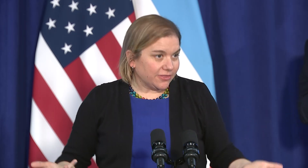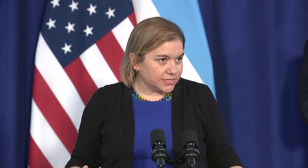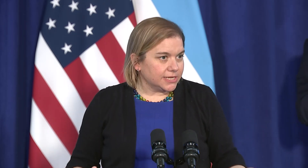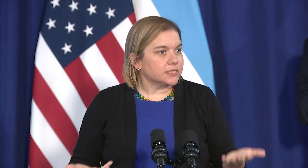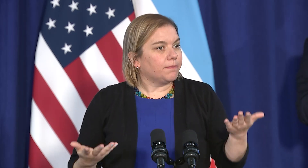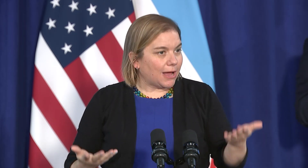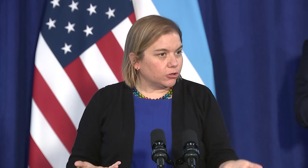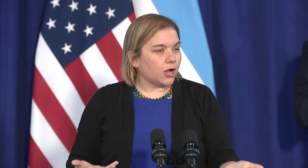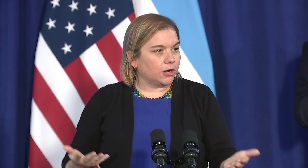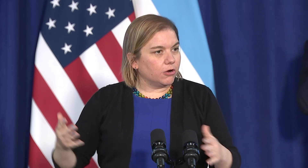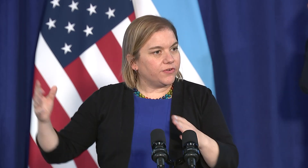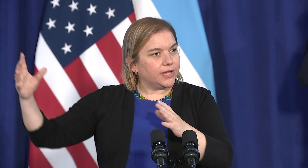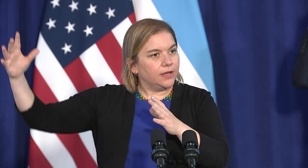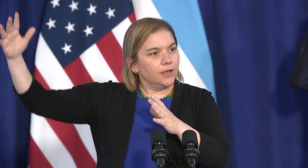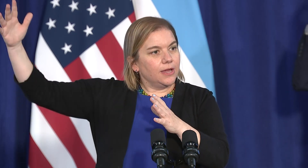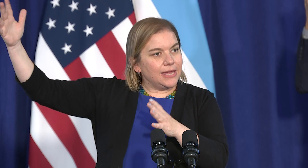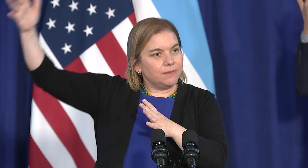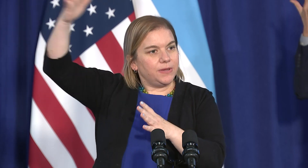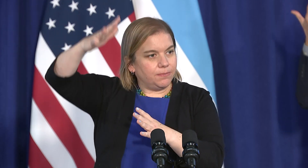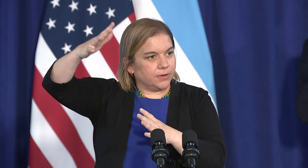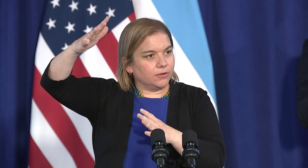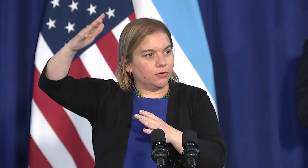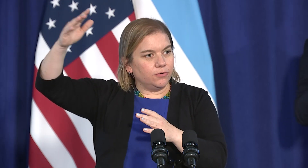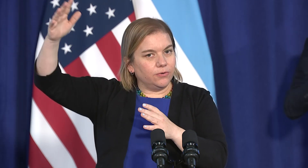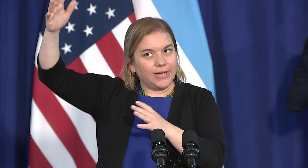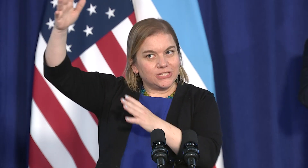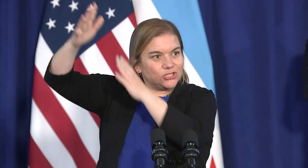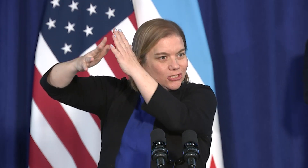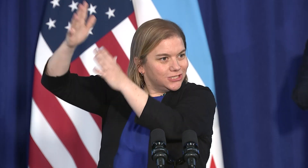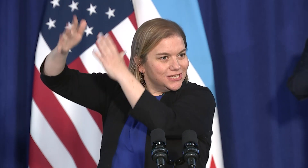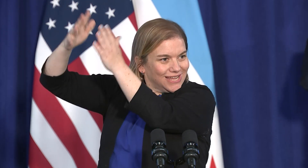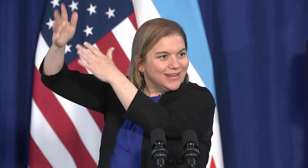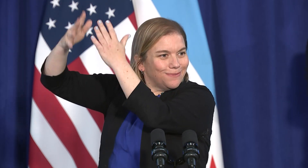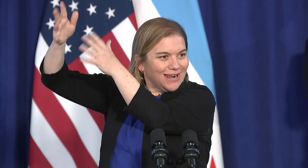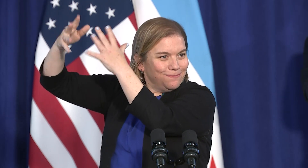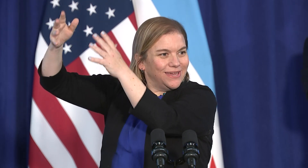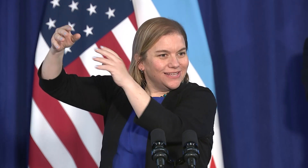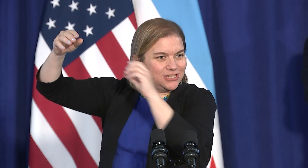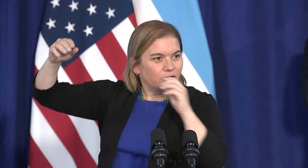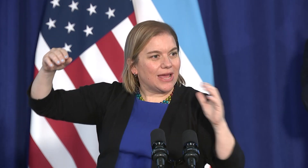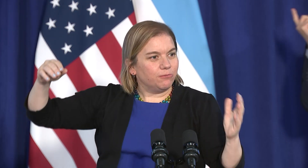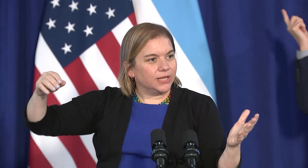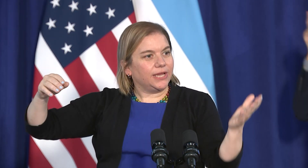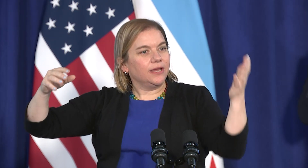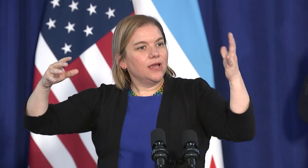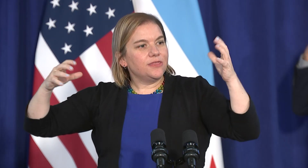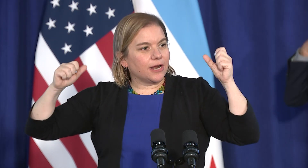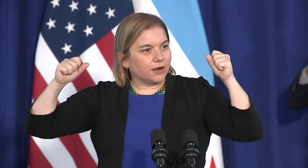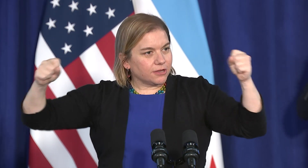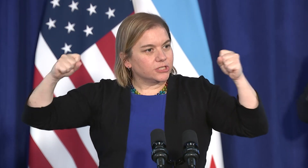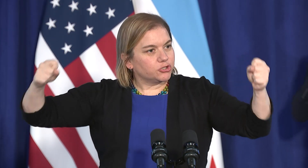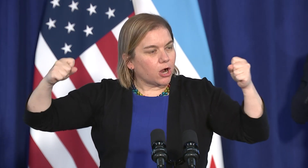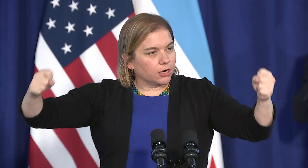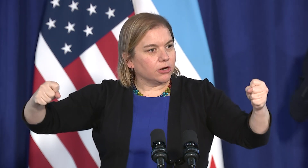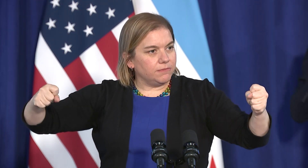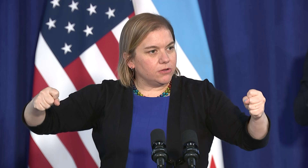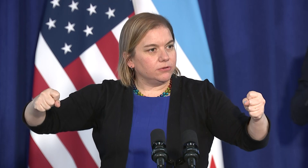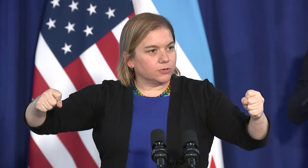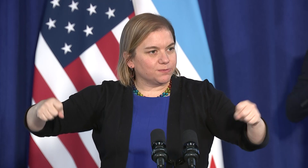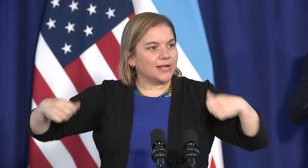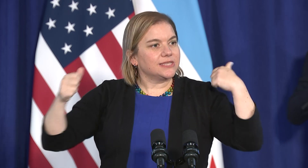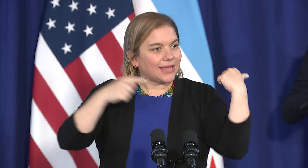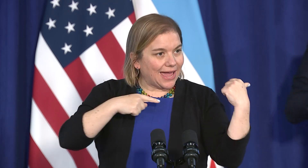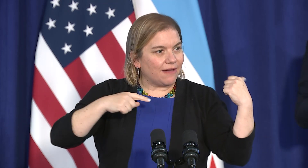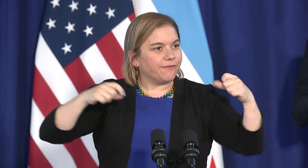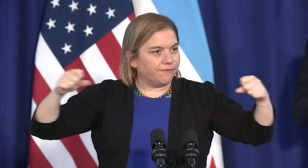is my hypothesis, about long COVID in people who it's just this antibody piece, and really their stronger